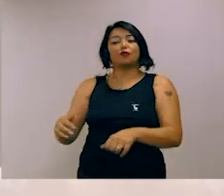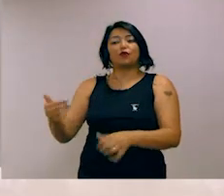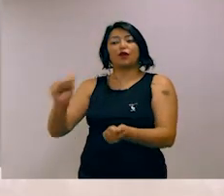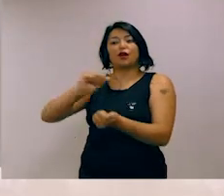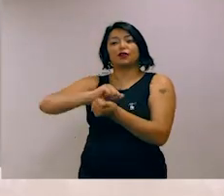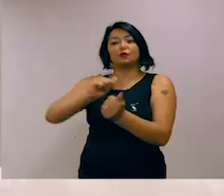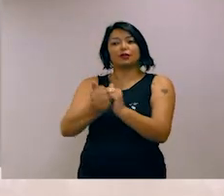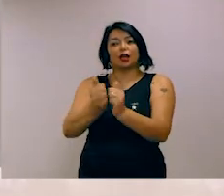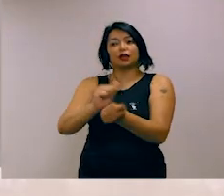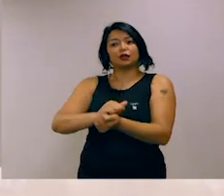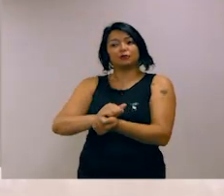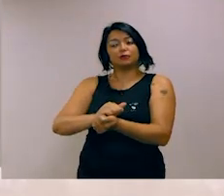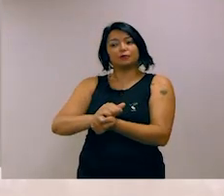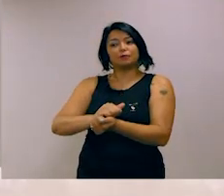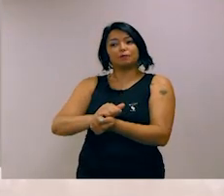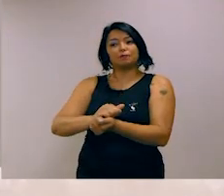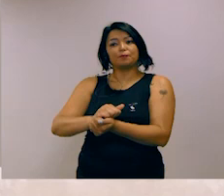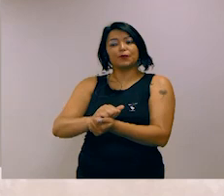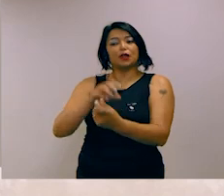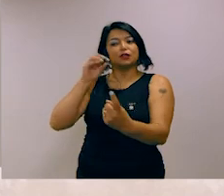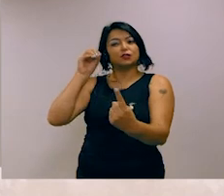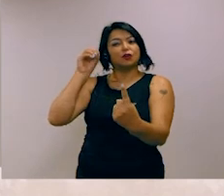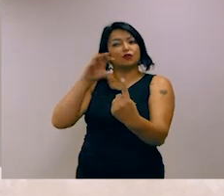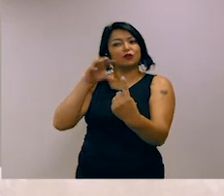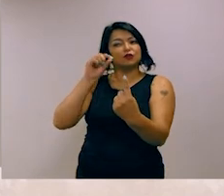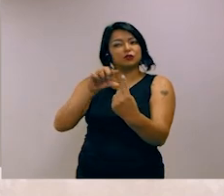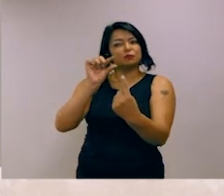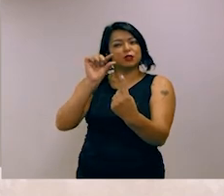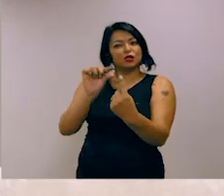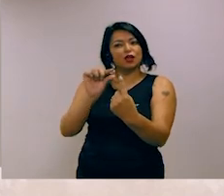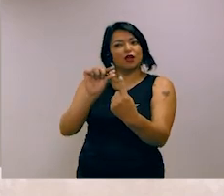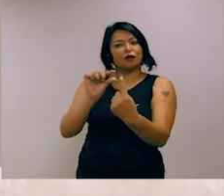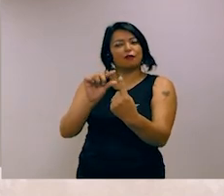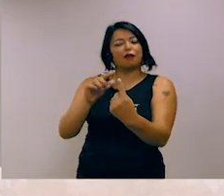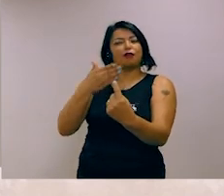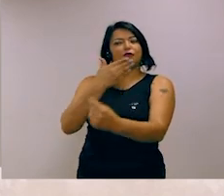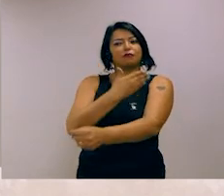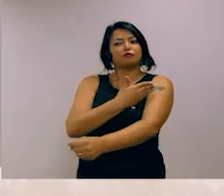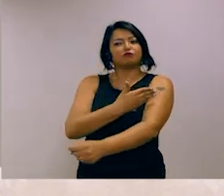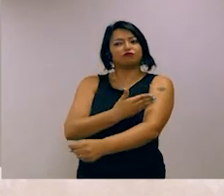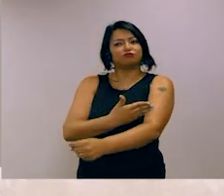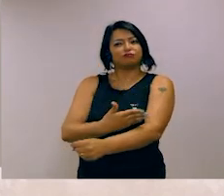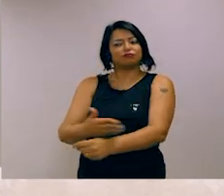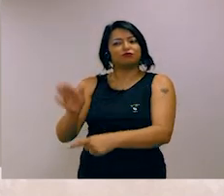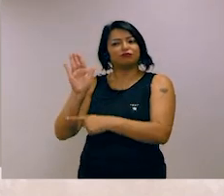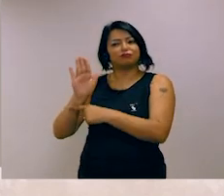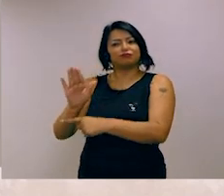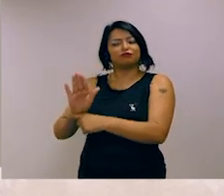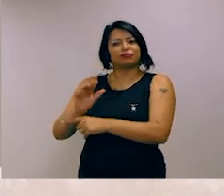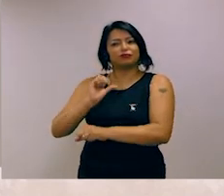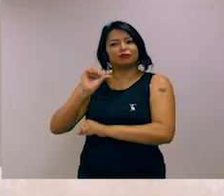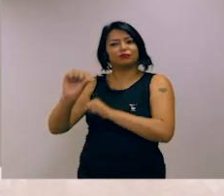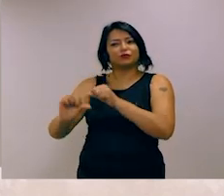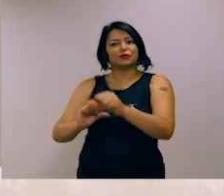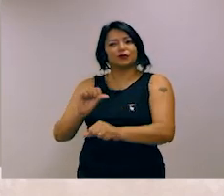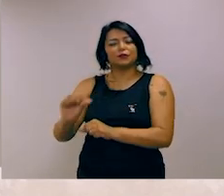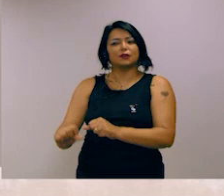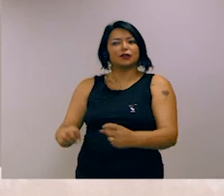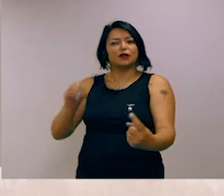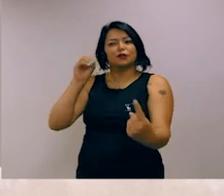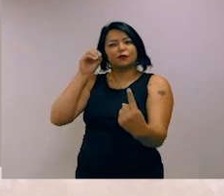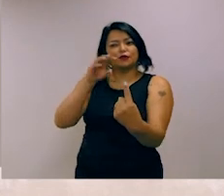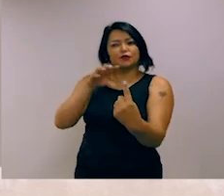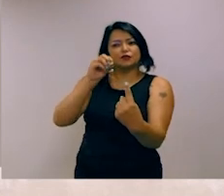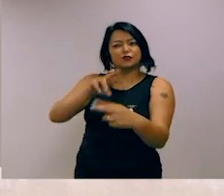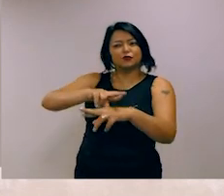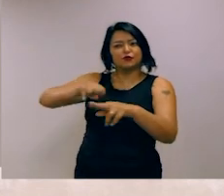conditional intervention. So you could think of this as trying to see whether different interventions worked better on different